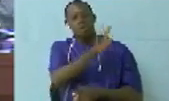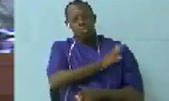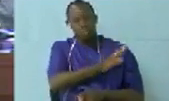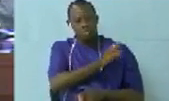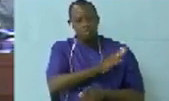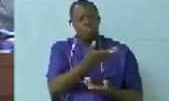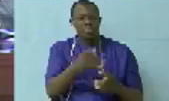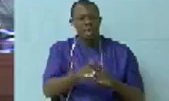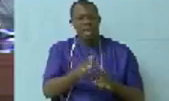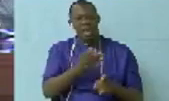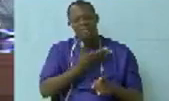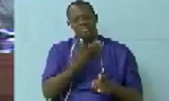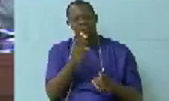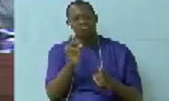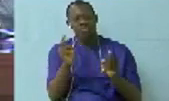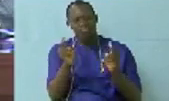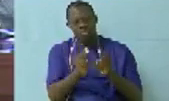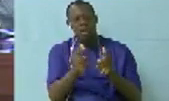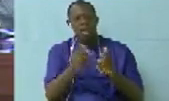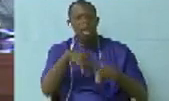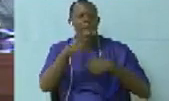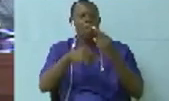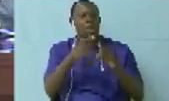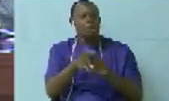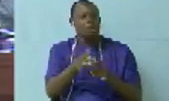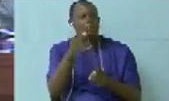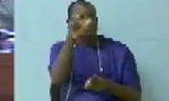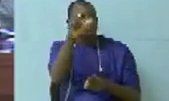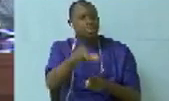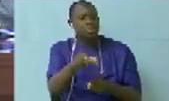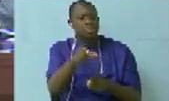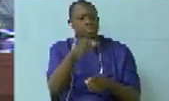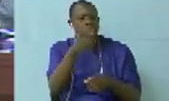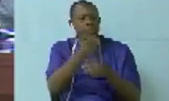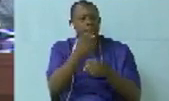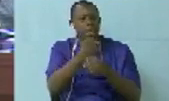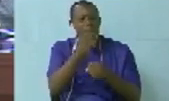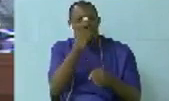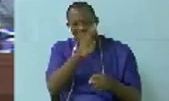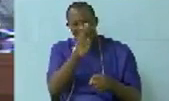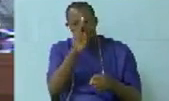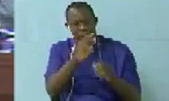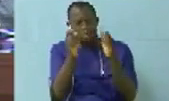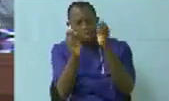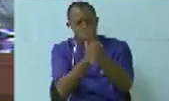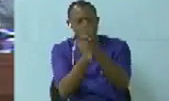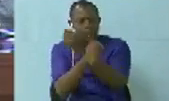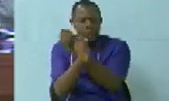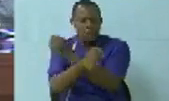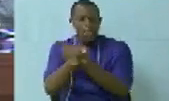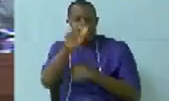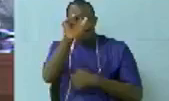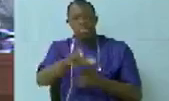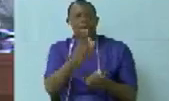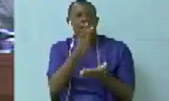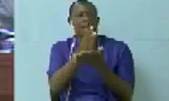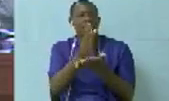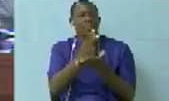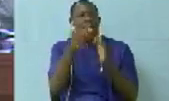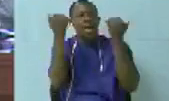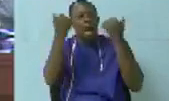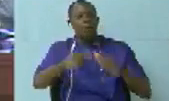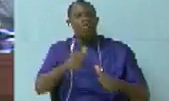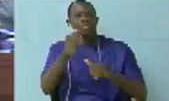dealt with a little bit about the fabrication of evidence that was taking place at the NIA. So it was